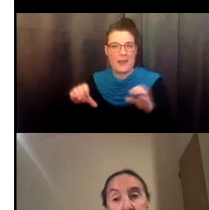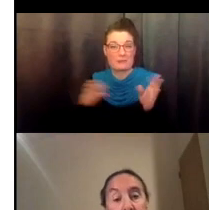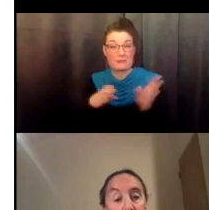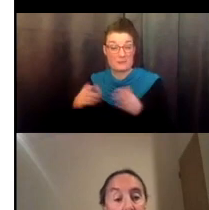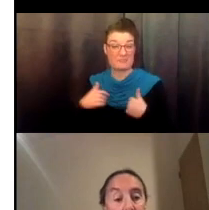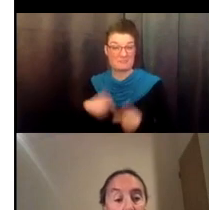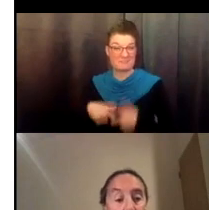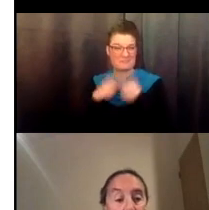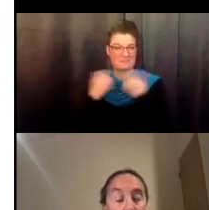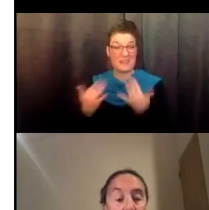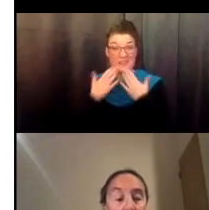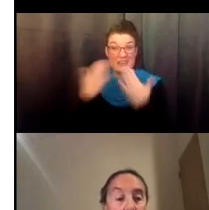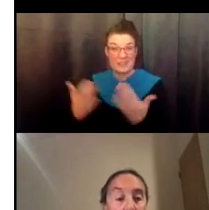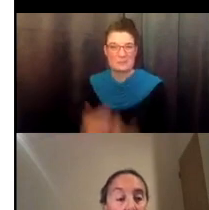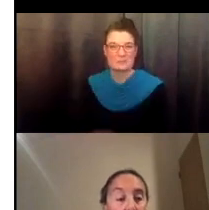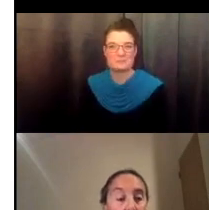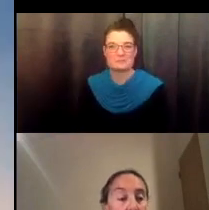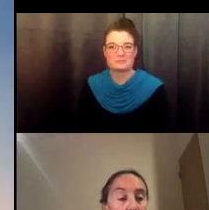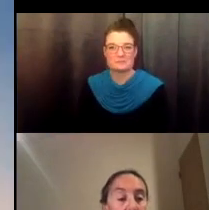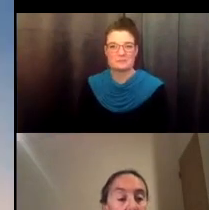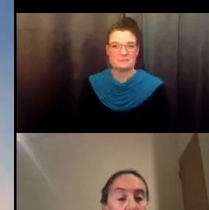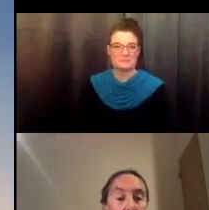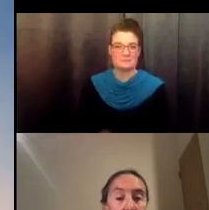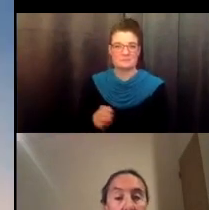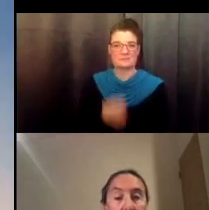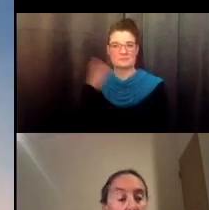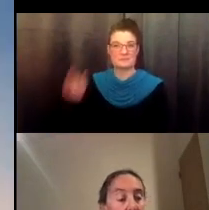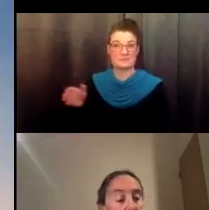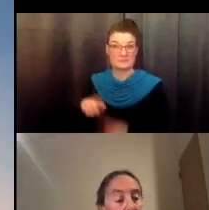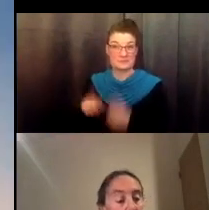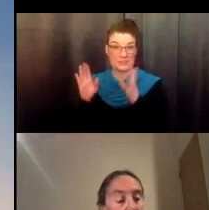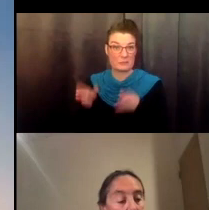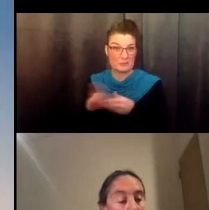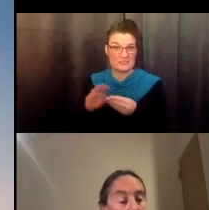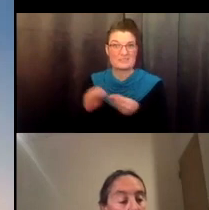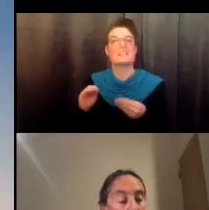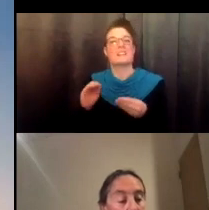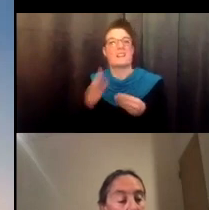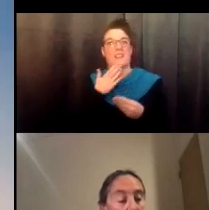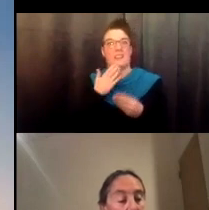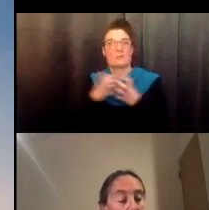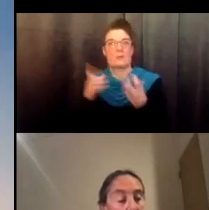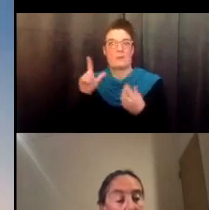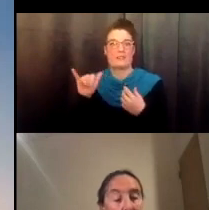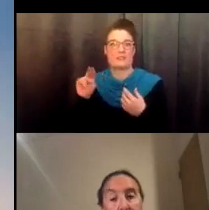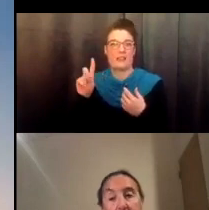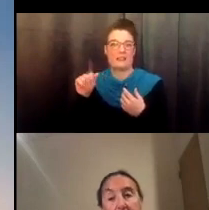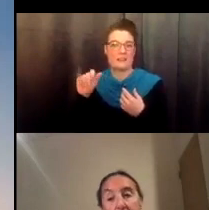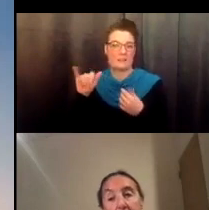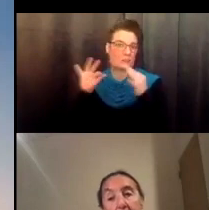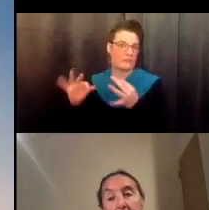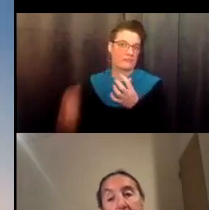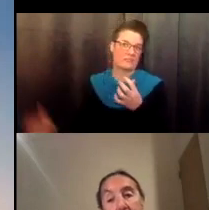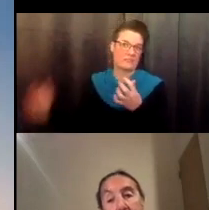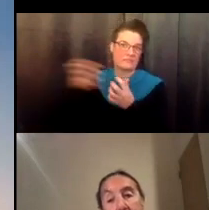Great. Thank you so much, Linda. That was a wonderful presentation, and it plugs in so nicely to